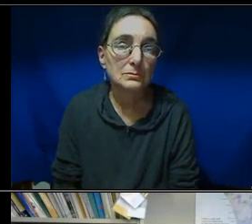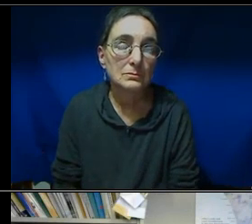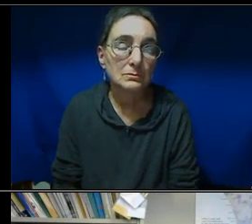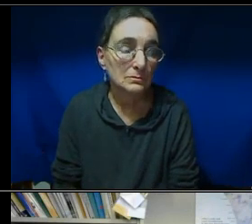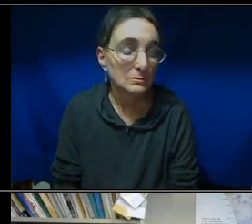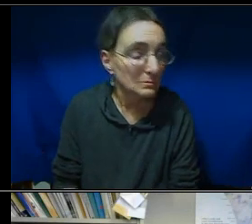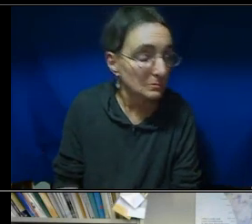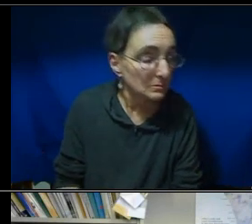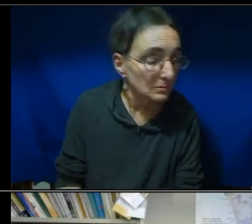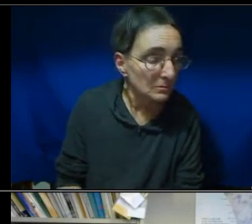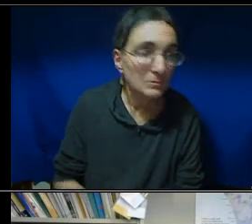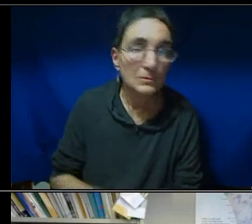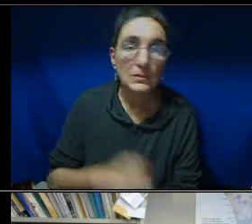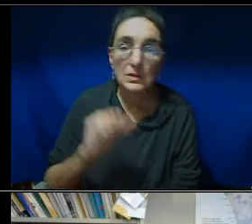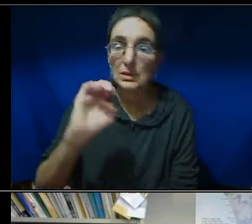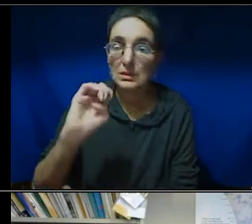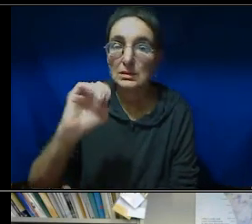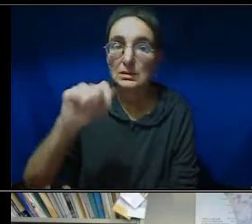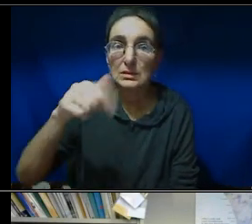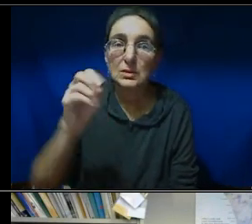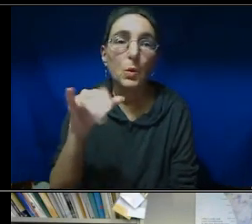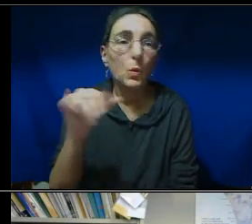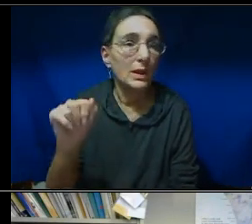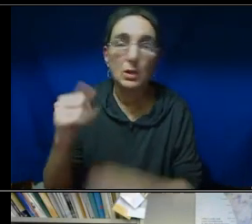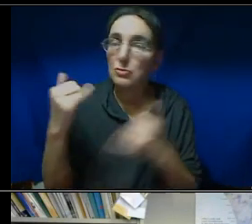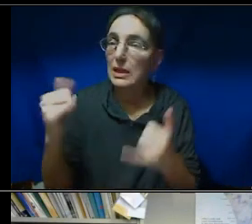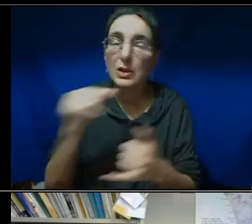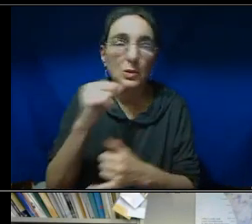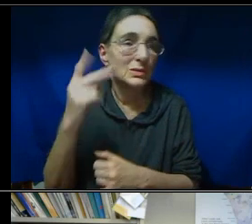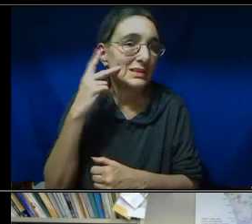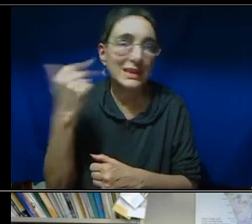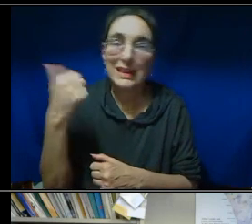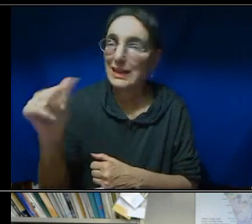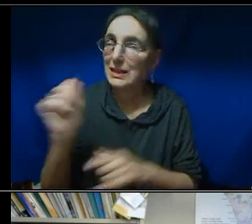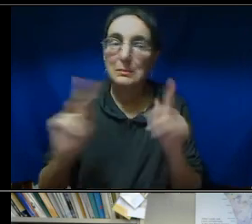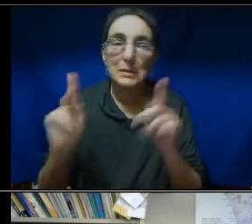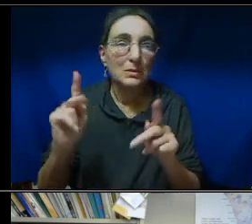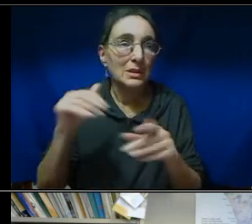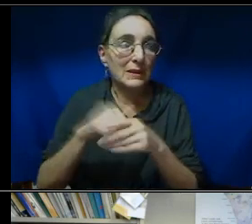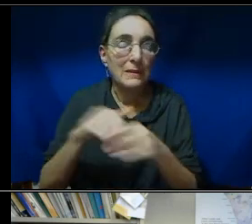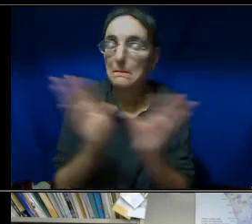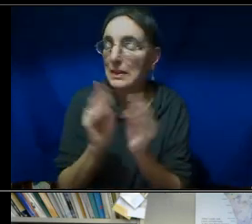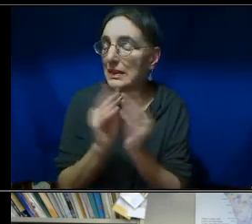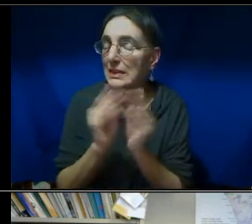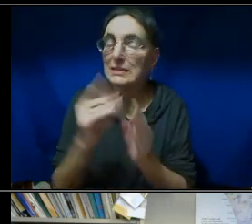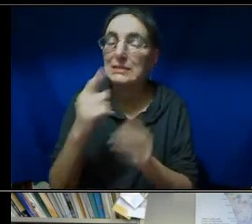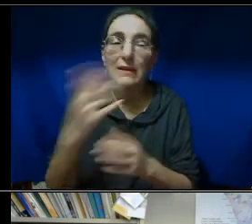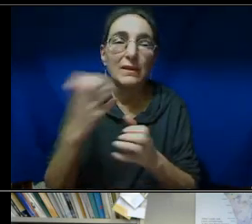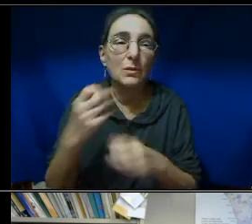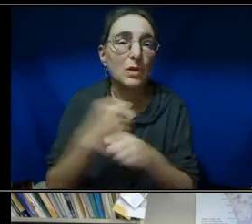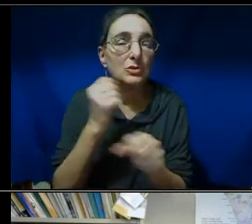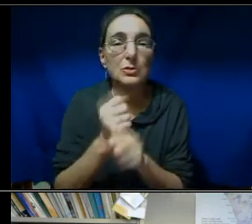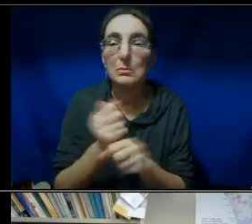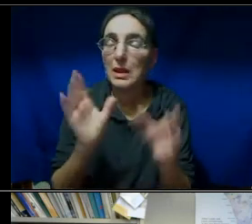Sequoia, at this time, I still do not see any attendees indicating they wish to make public comment. Great, thank